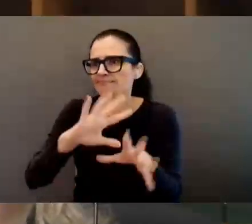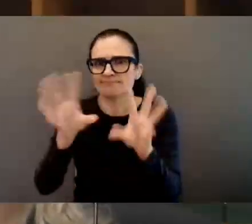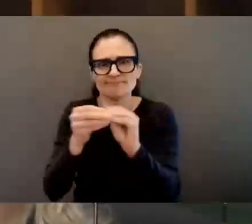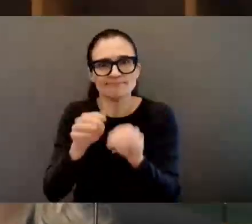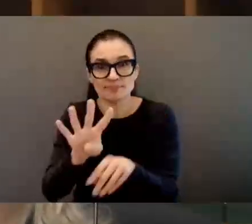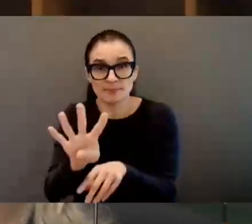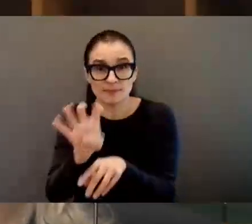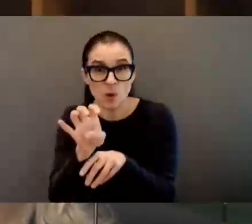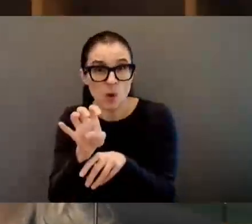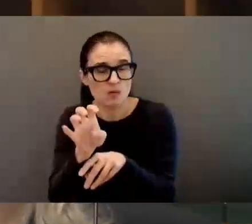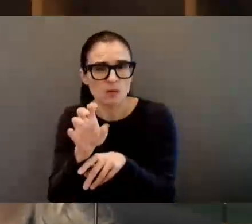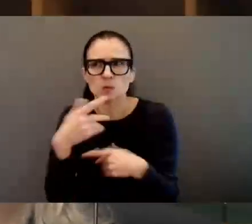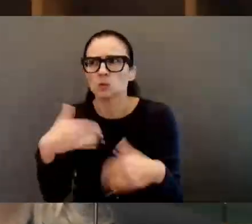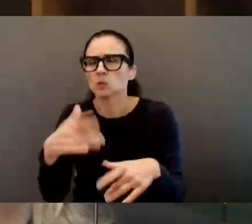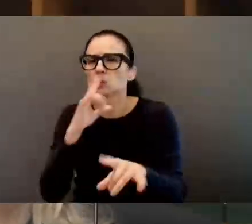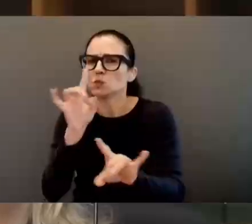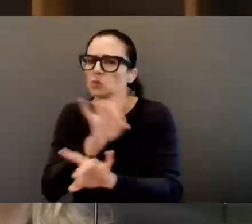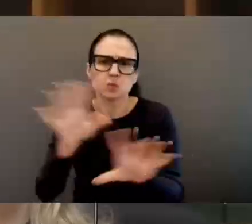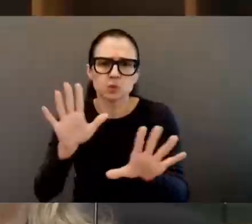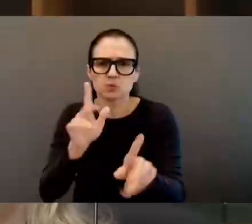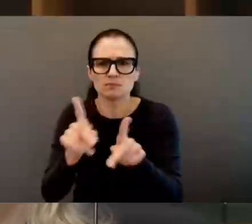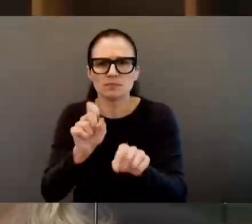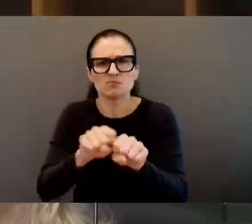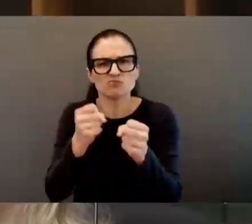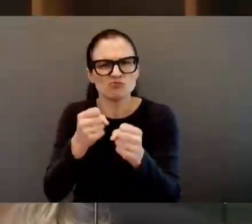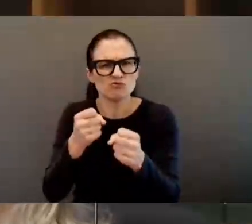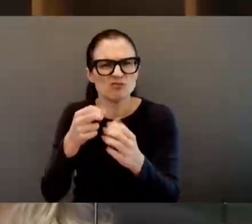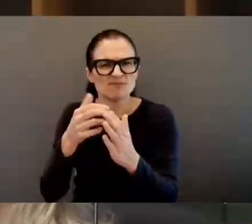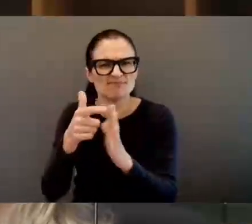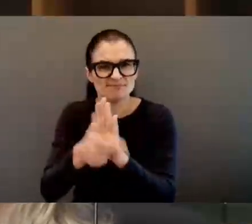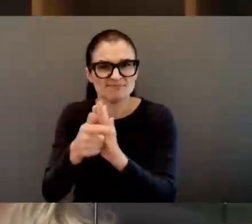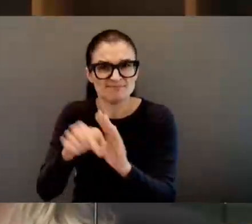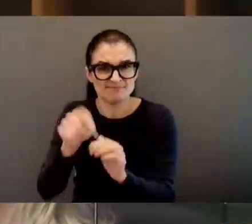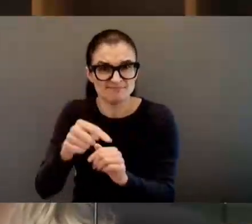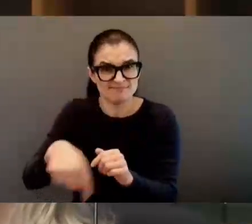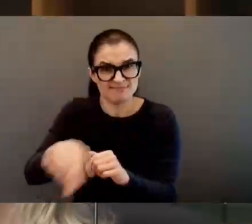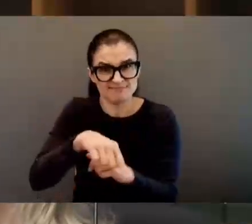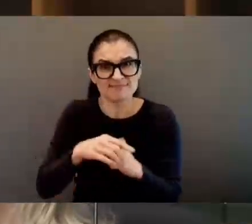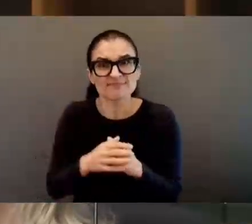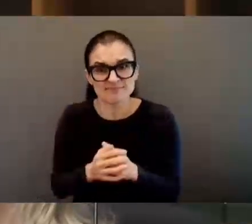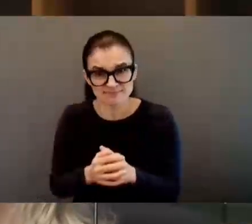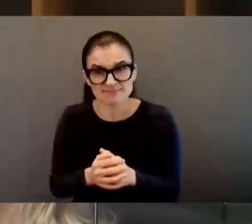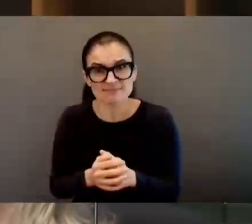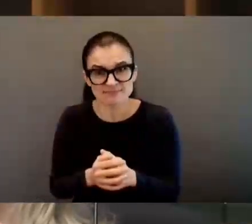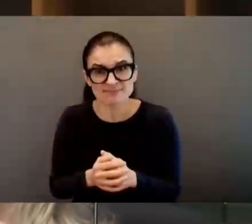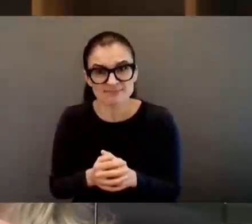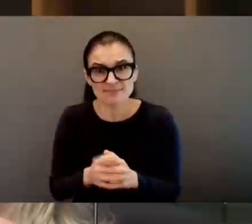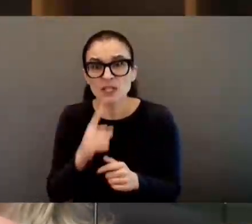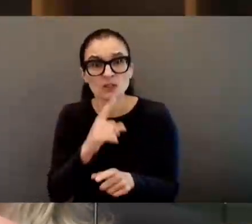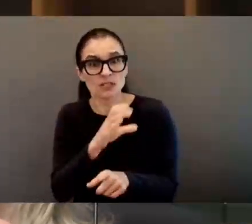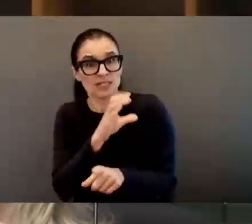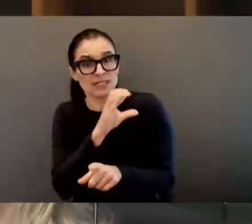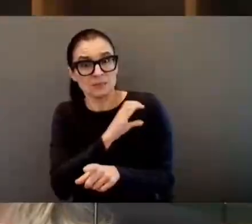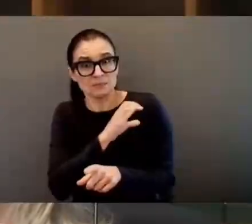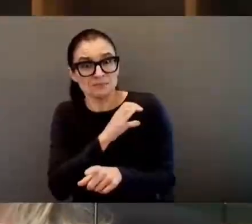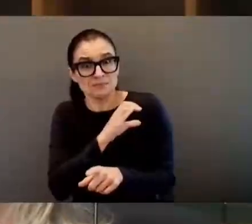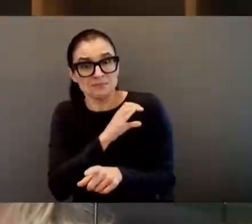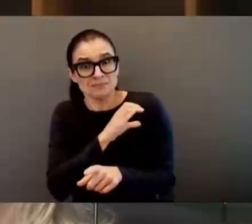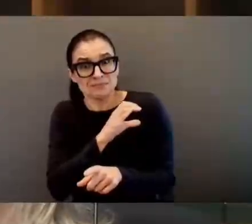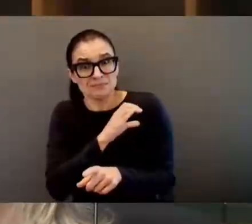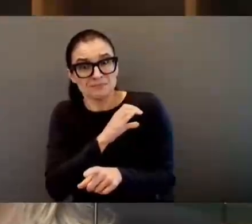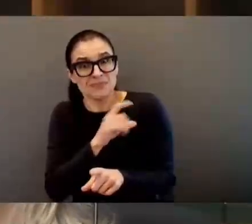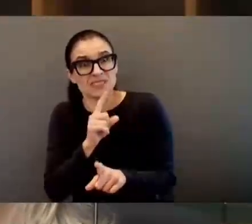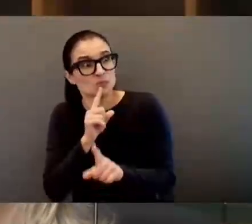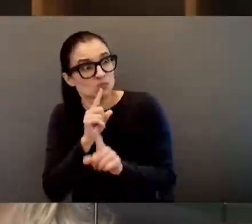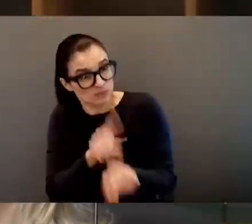to the police a month to none. That's a result in a community, Mr. Speaker. I want to talk a little bit also about the bail reform,